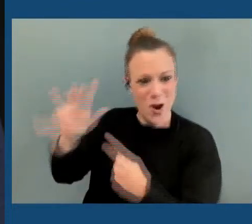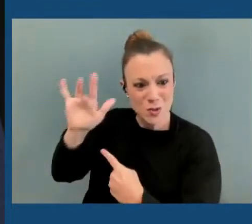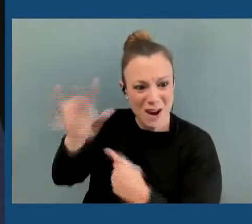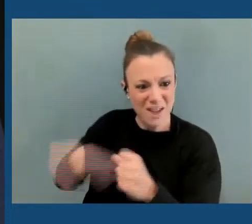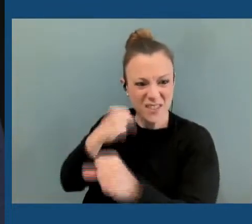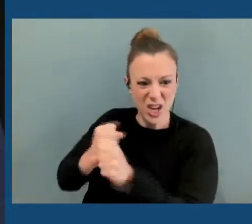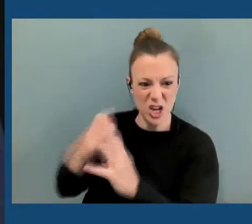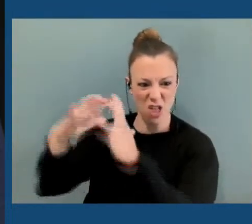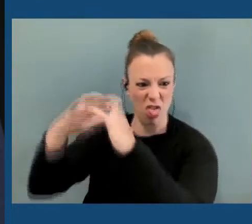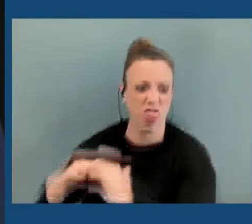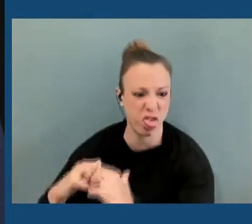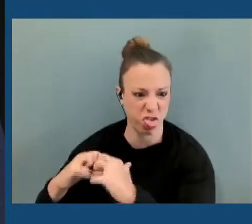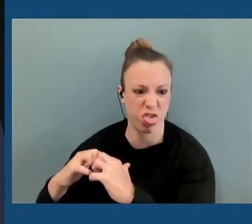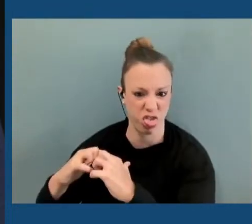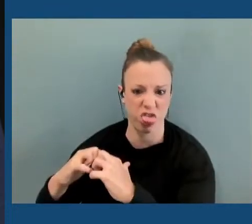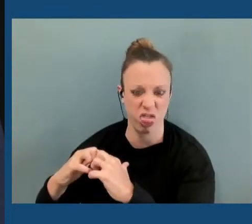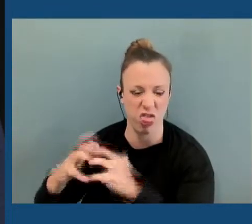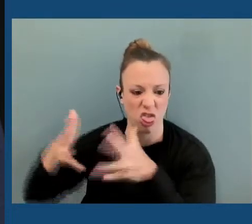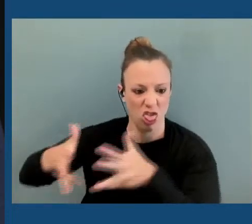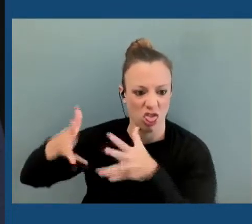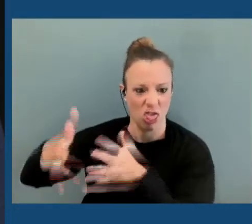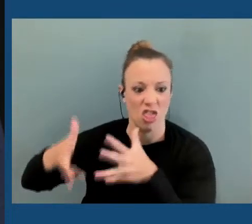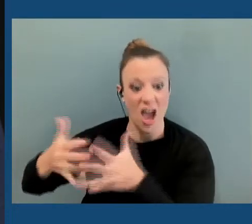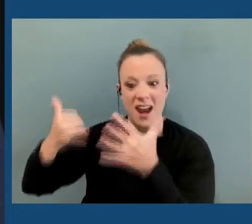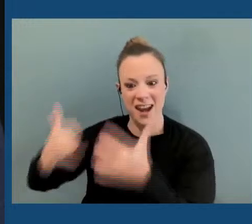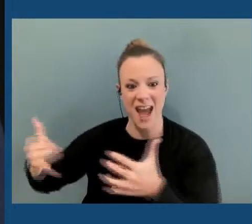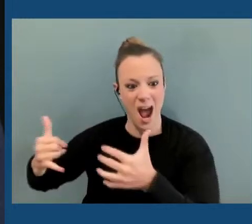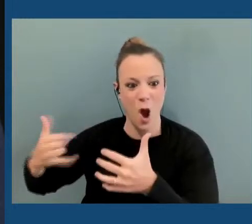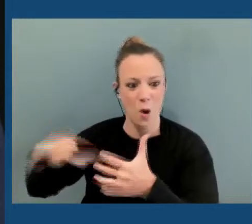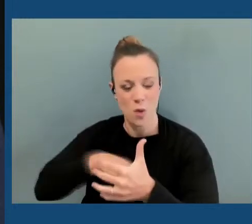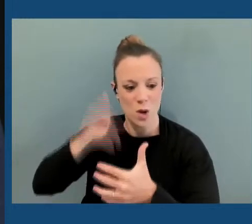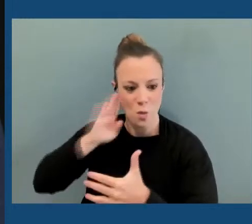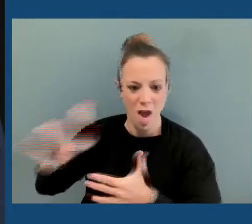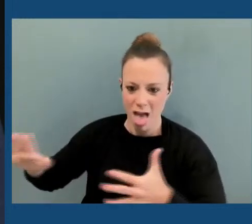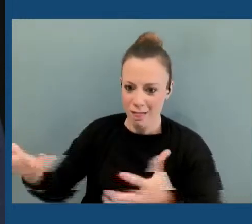shuttered, blighted. We're getting it done.